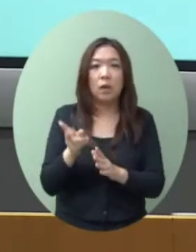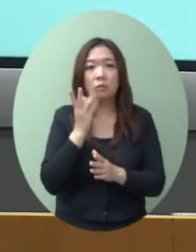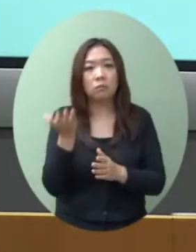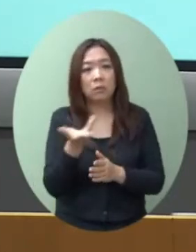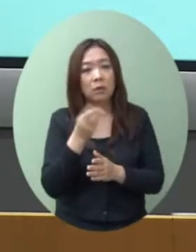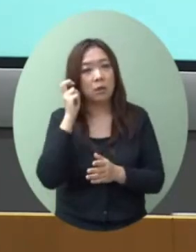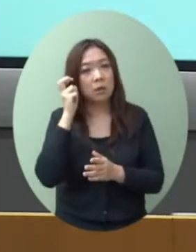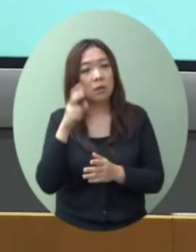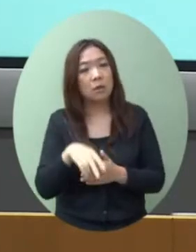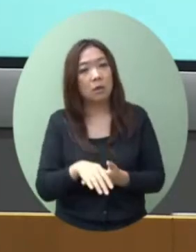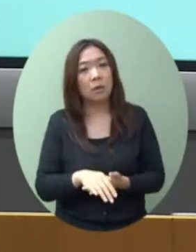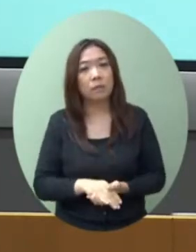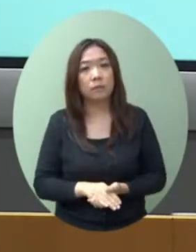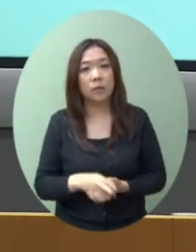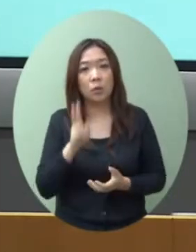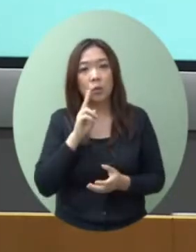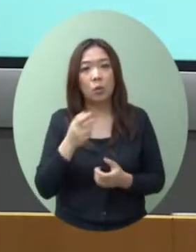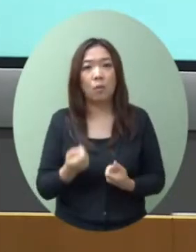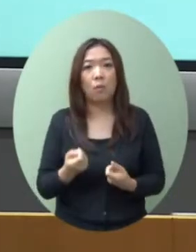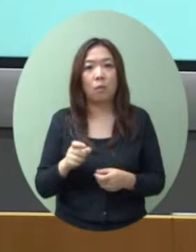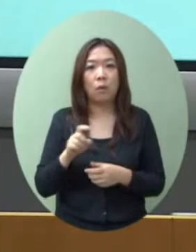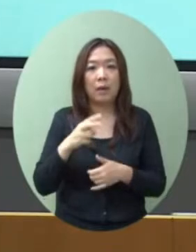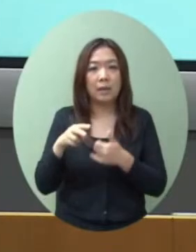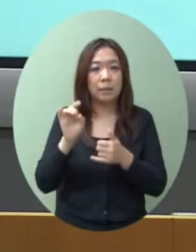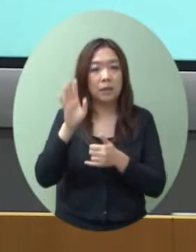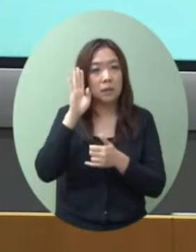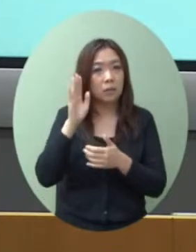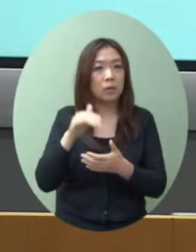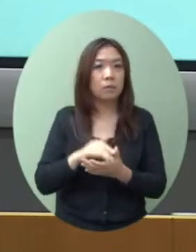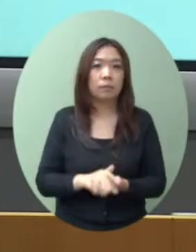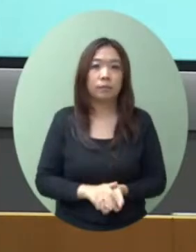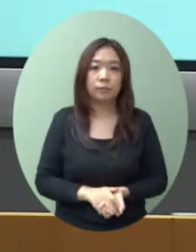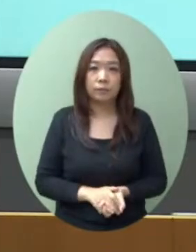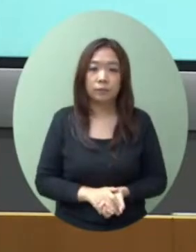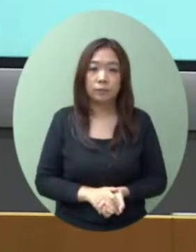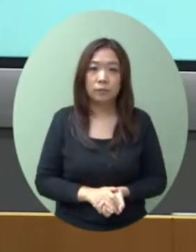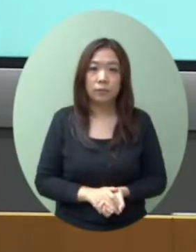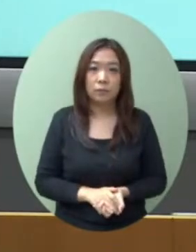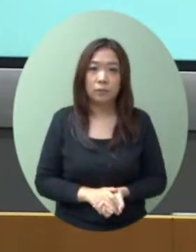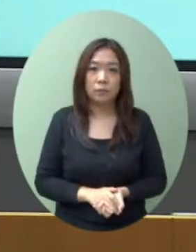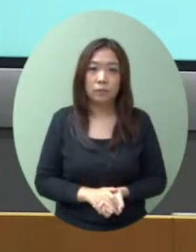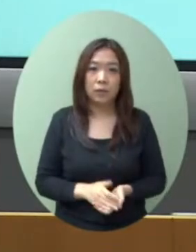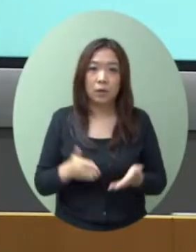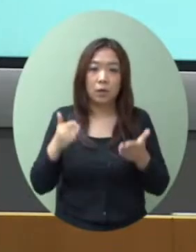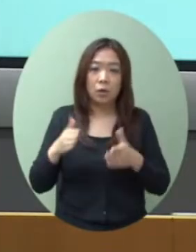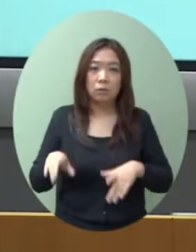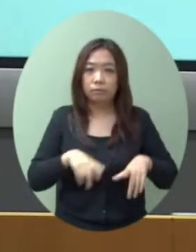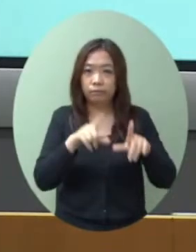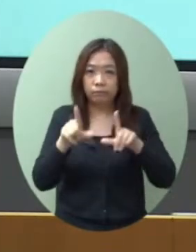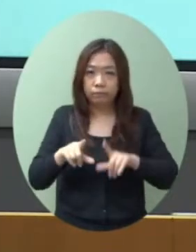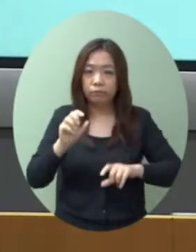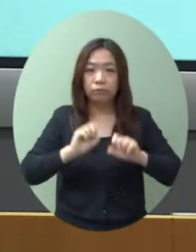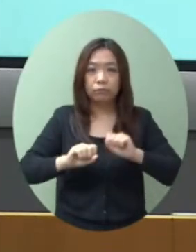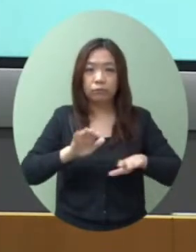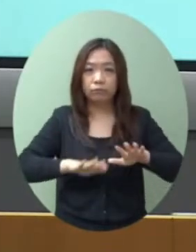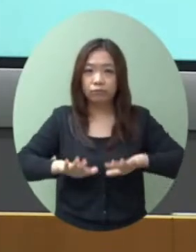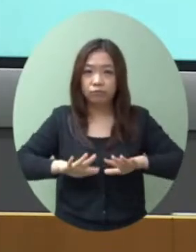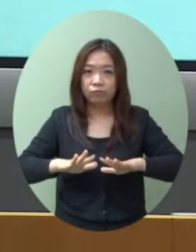well, the question of cross-infection in a hotel room. For quarantine